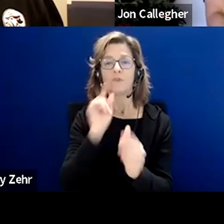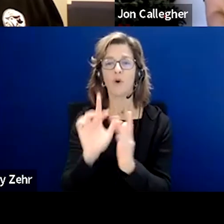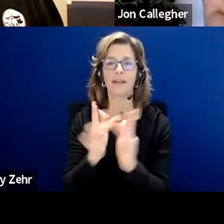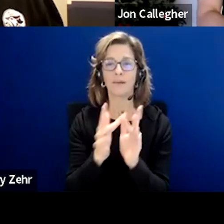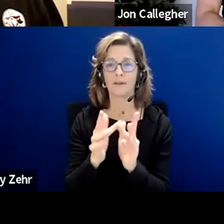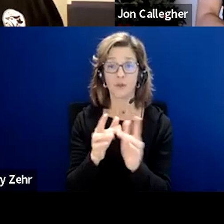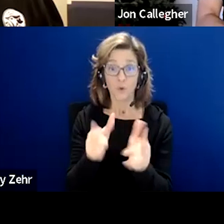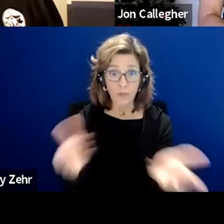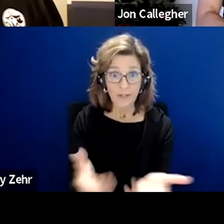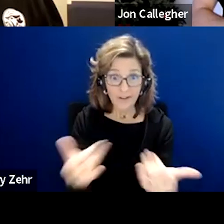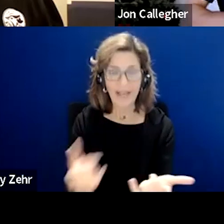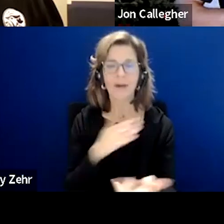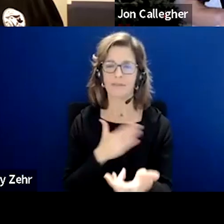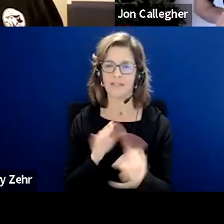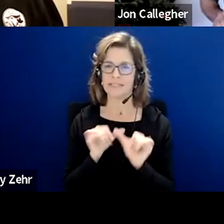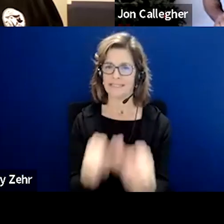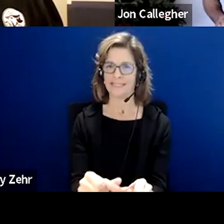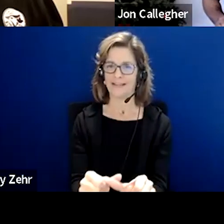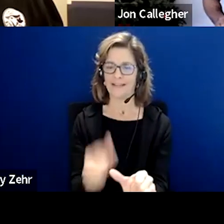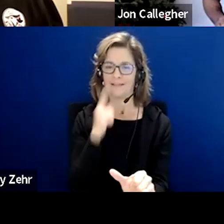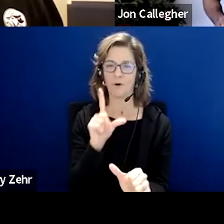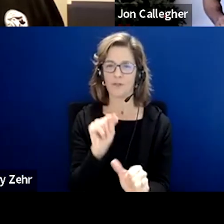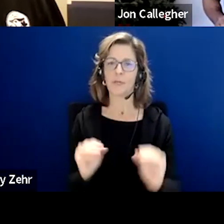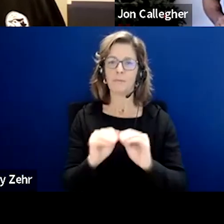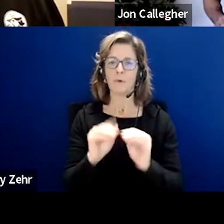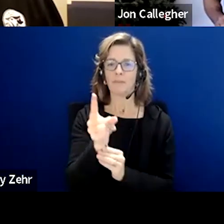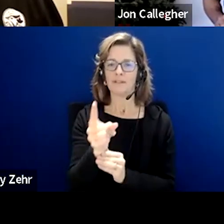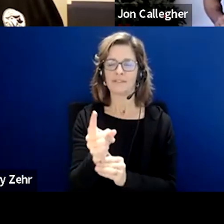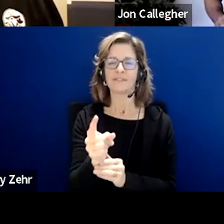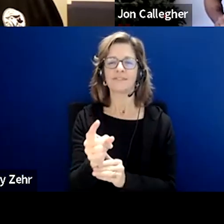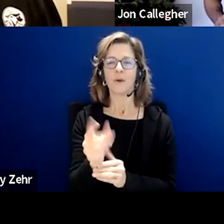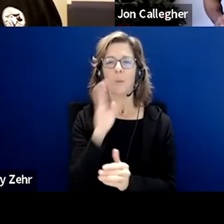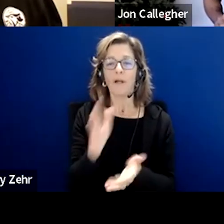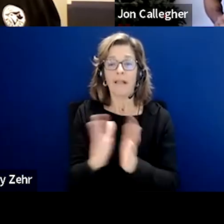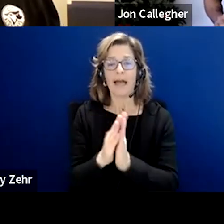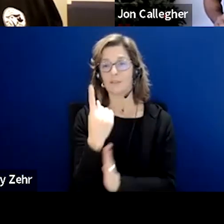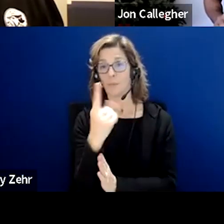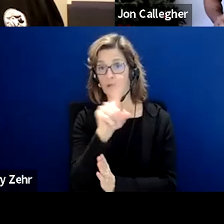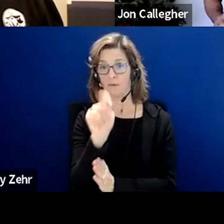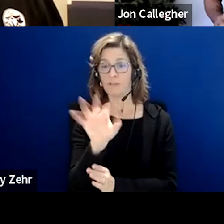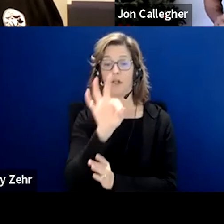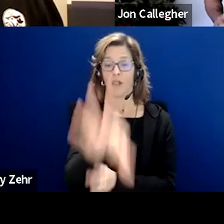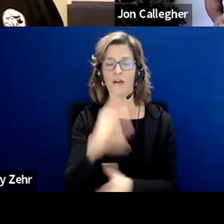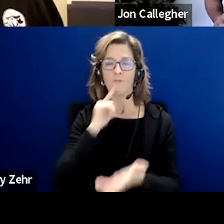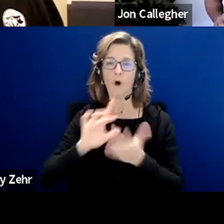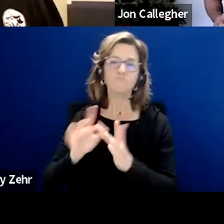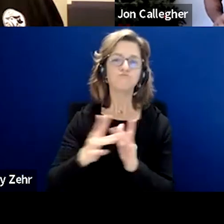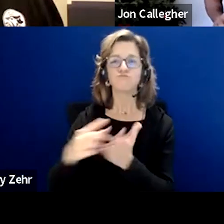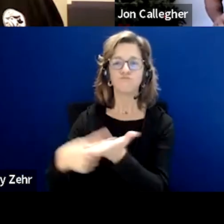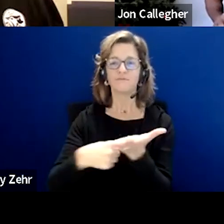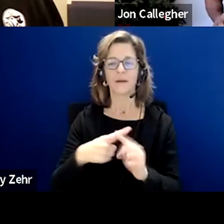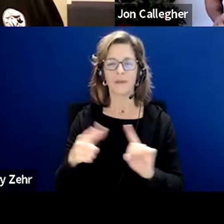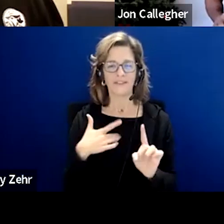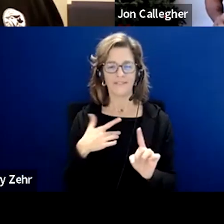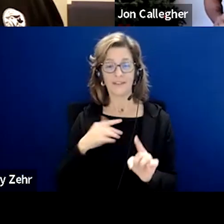encourage everyone to stay and participate. We have a question for the networking session, but given the nature of the comments coming